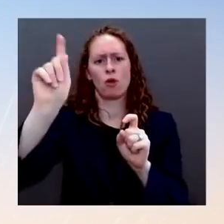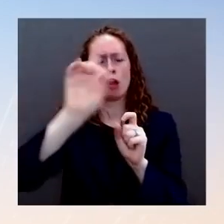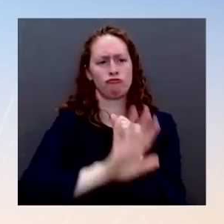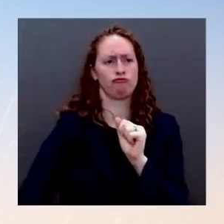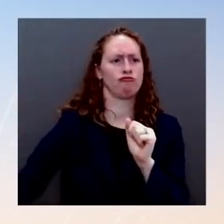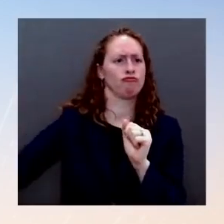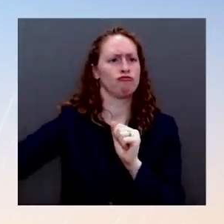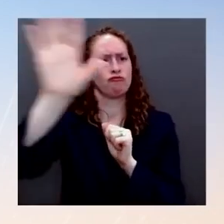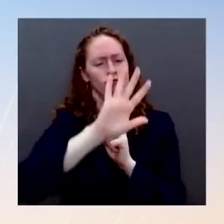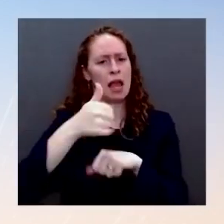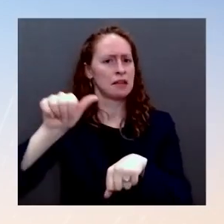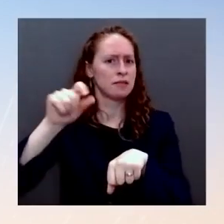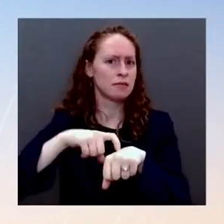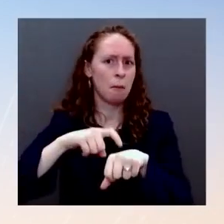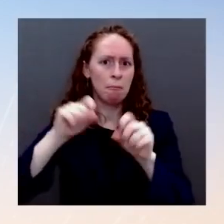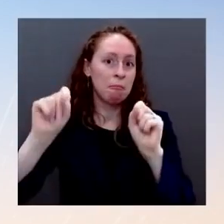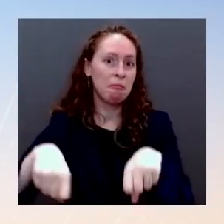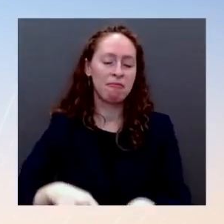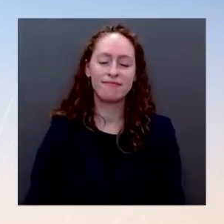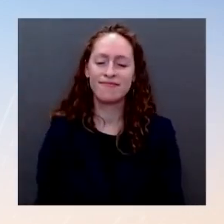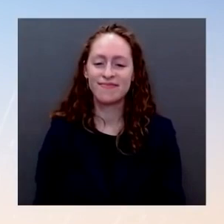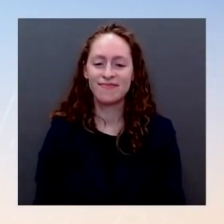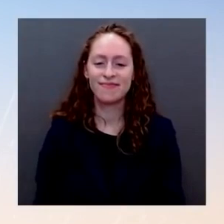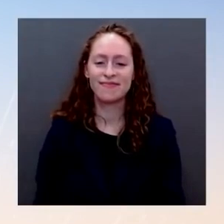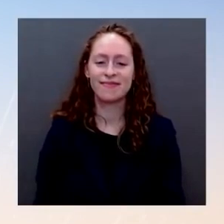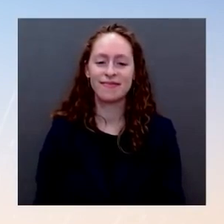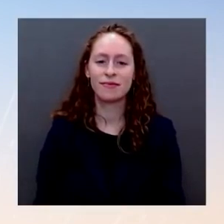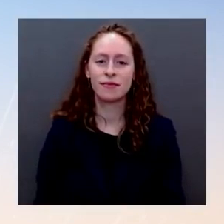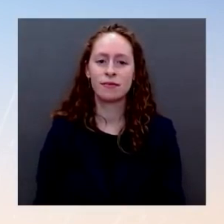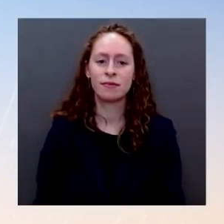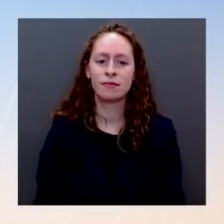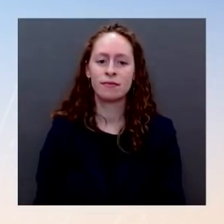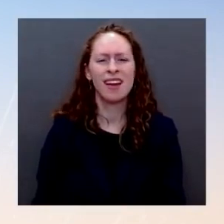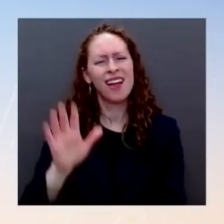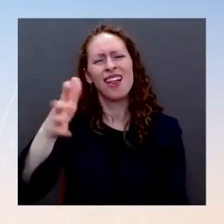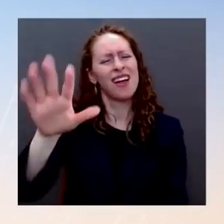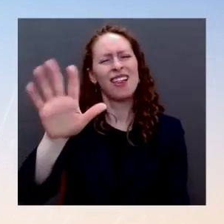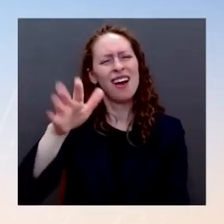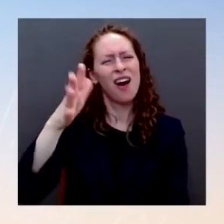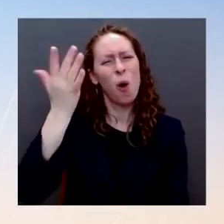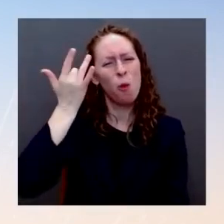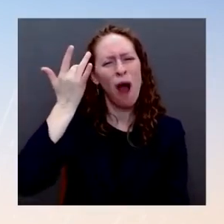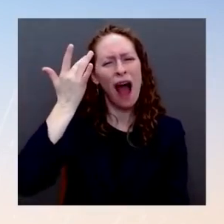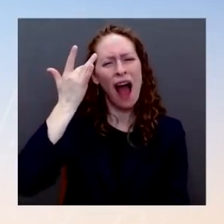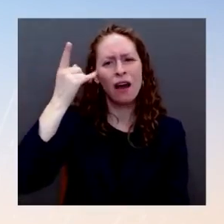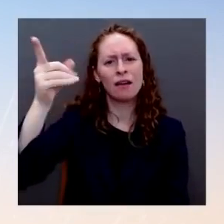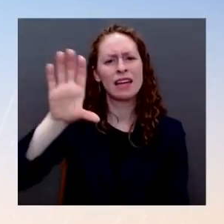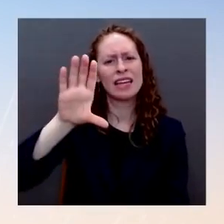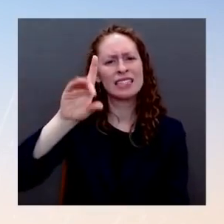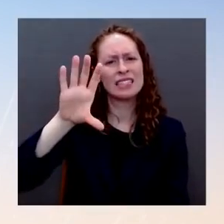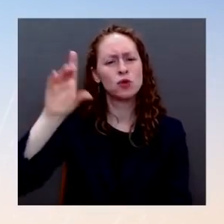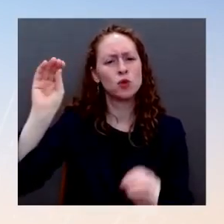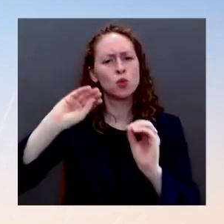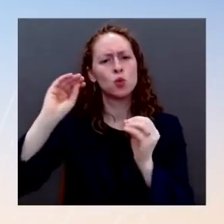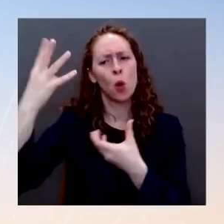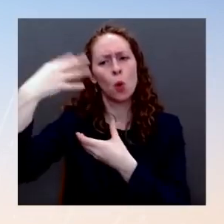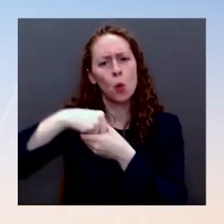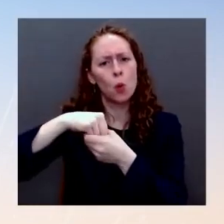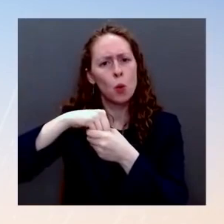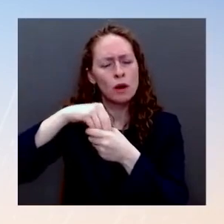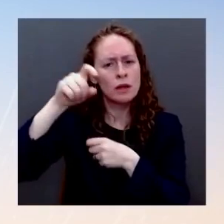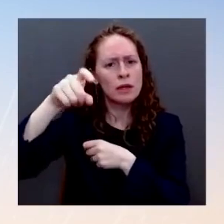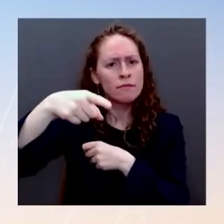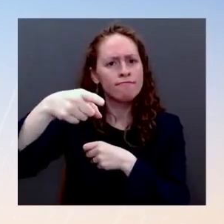include a testing component when it revised its guidance for isolation? Given that there is such a scarcity of